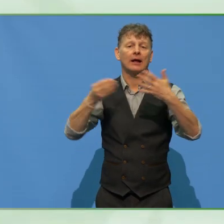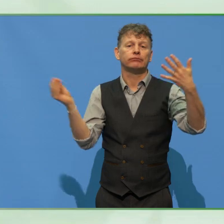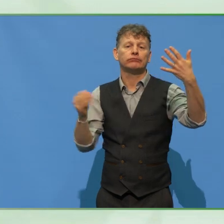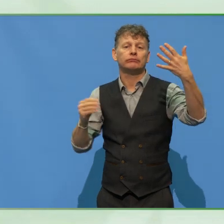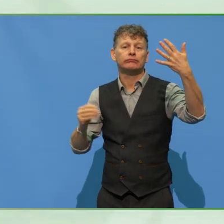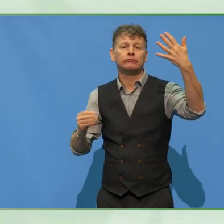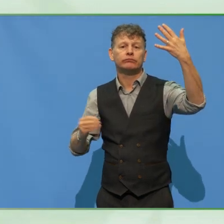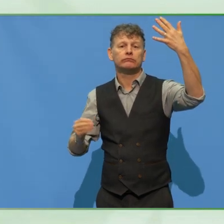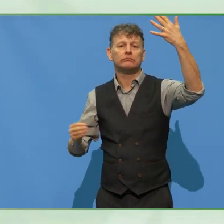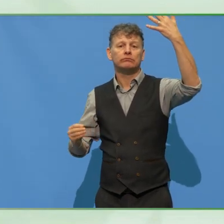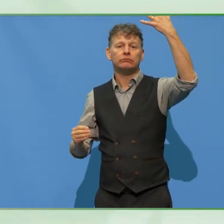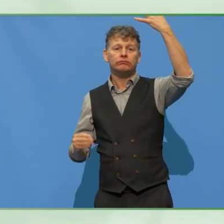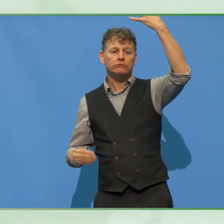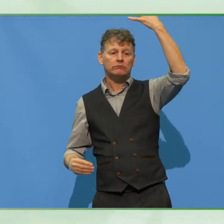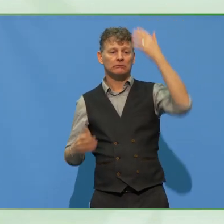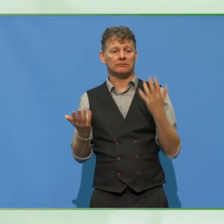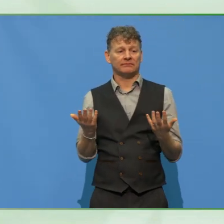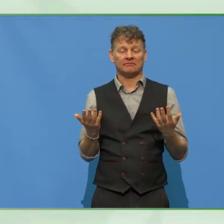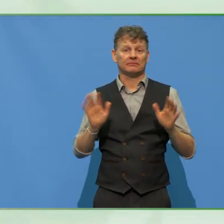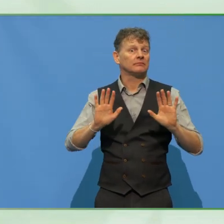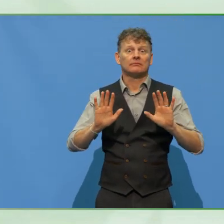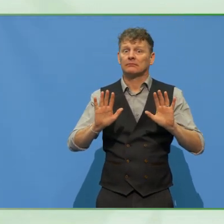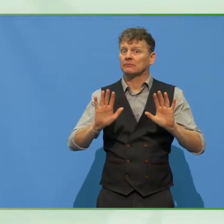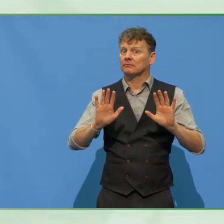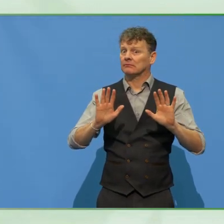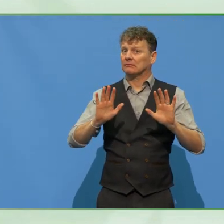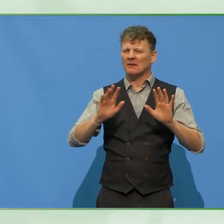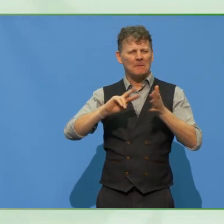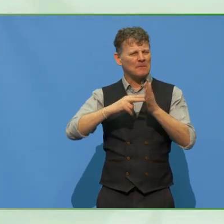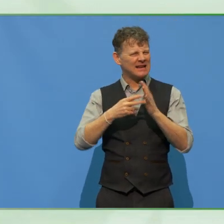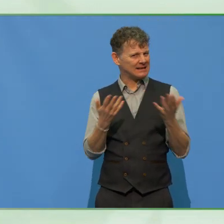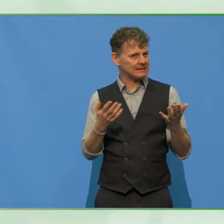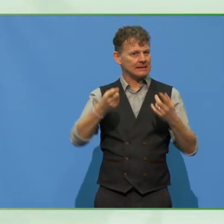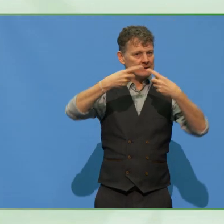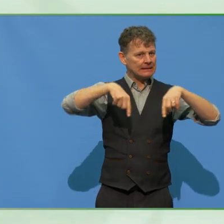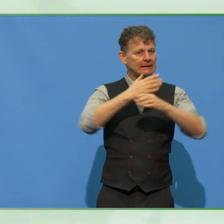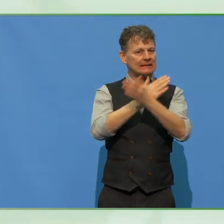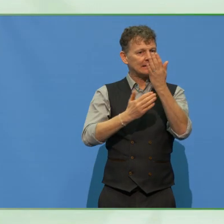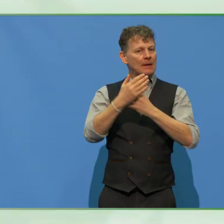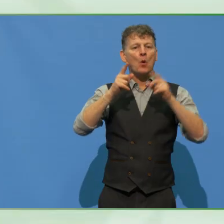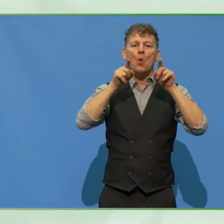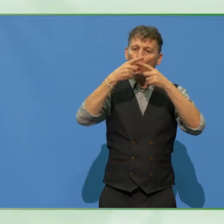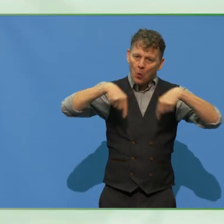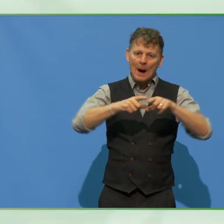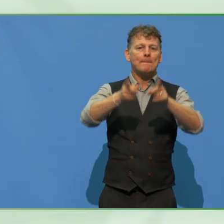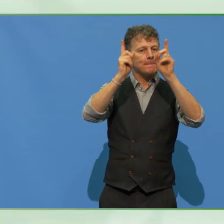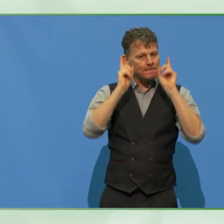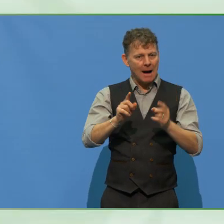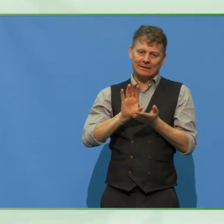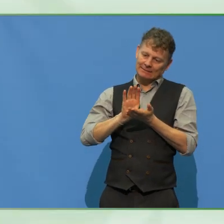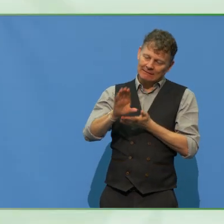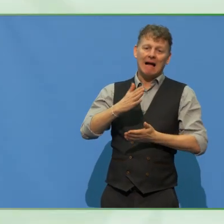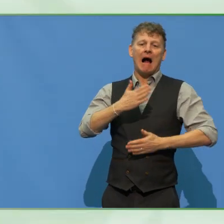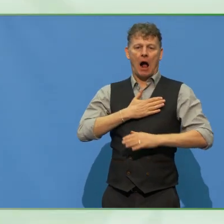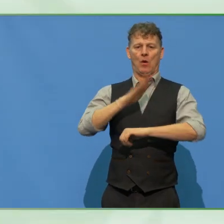that fast. And what that means for disabled people is that we need to invest time. I actually tell my team, you should